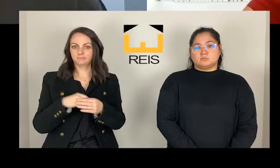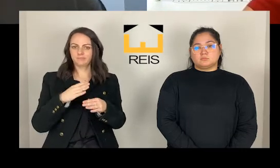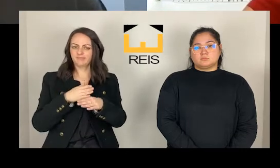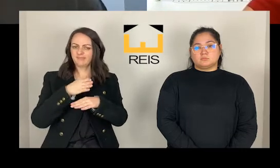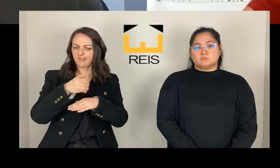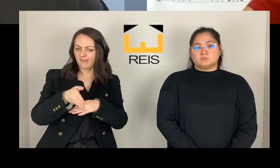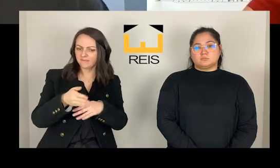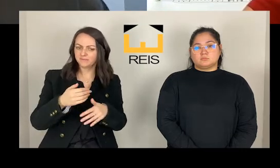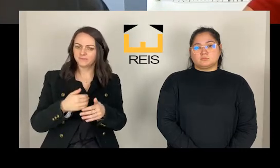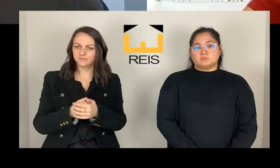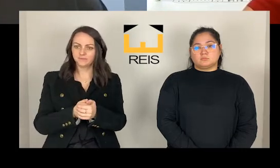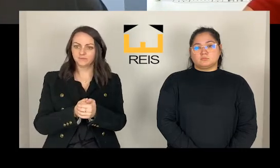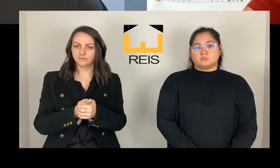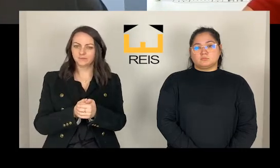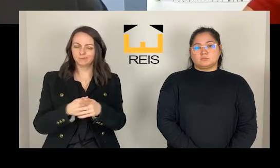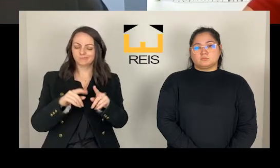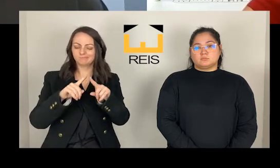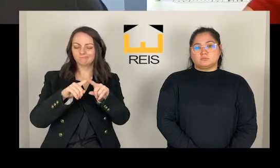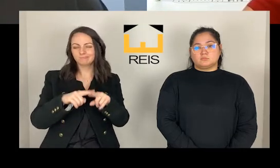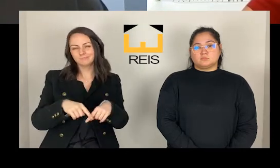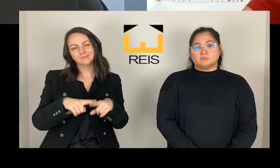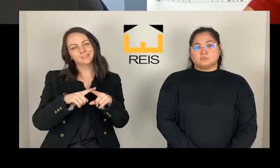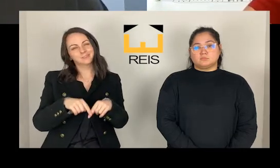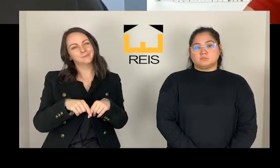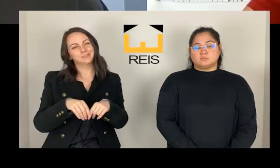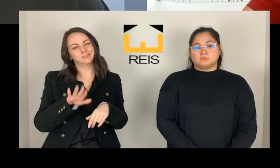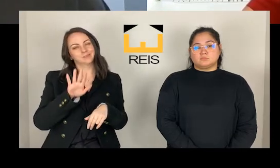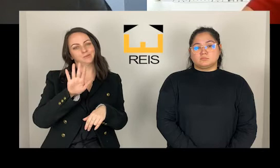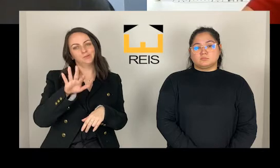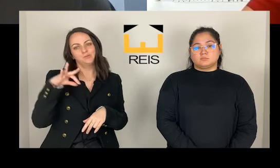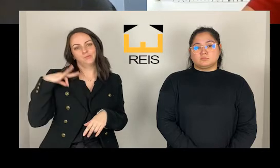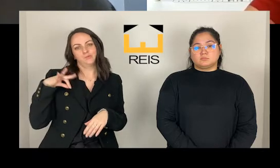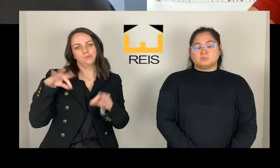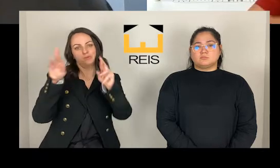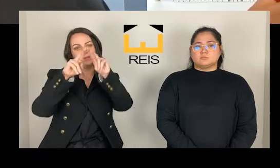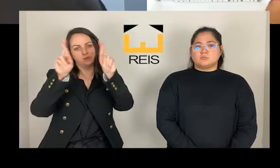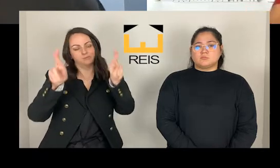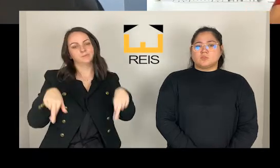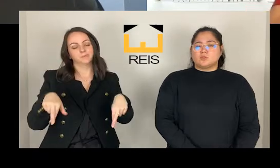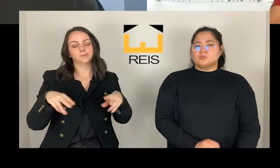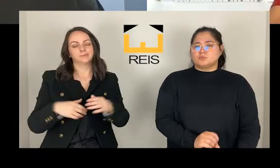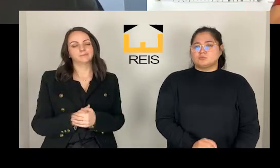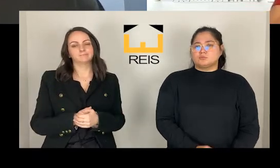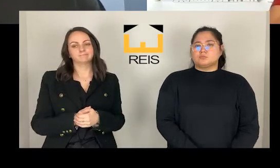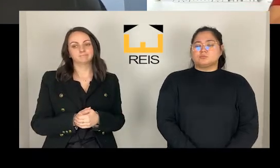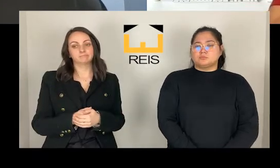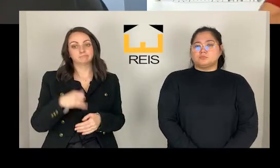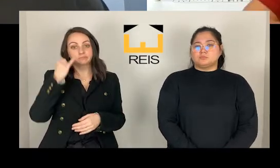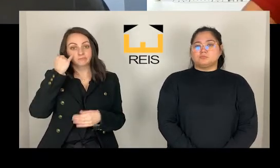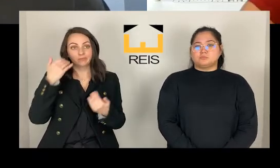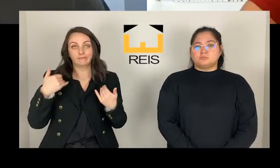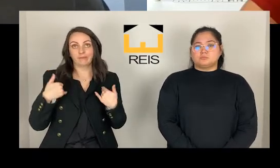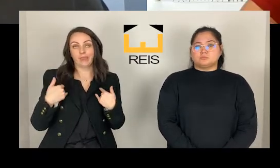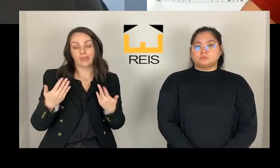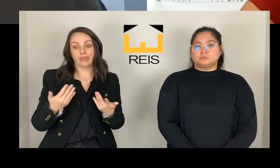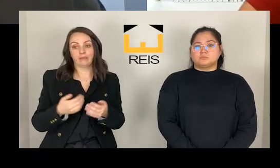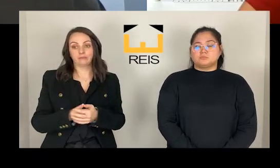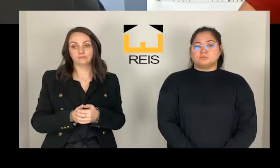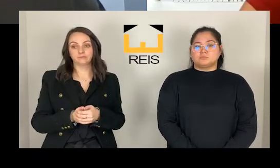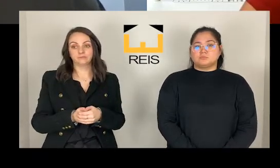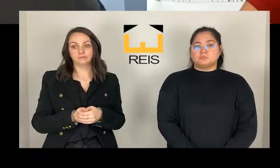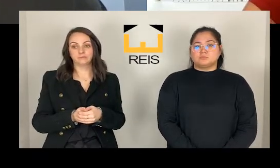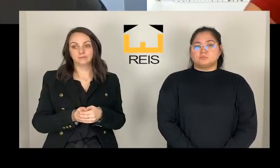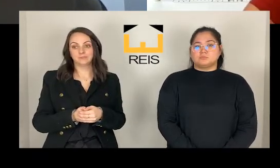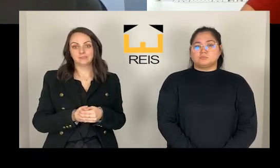score, it just depends on what's on the credit report. So if you have anything that